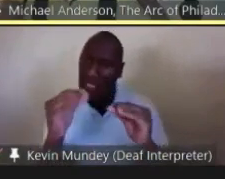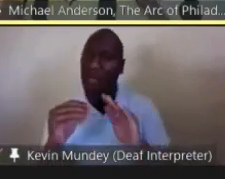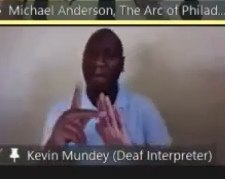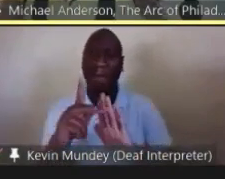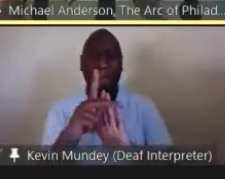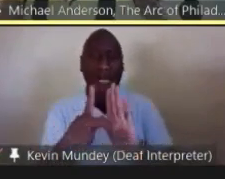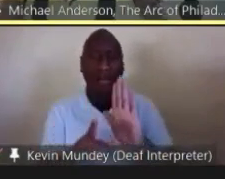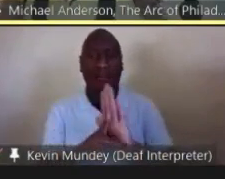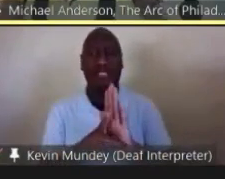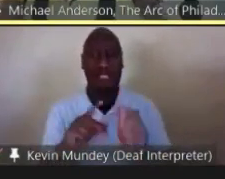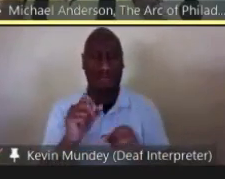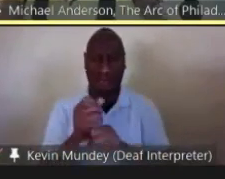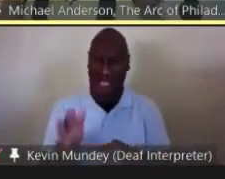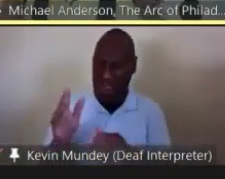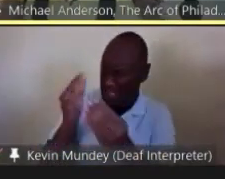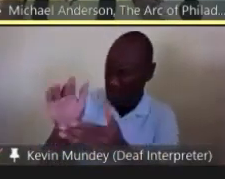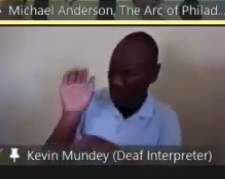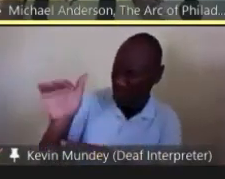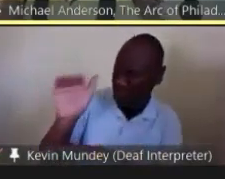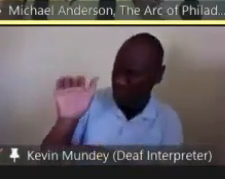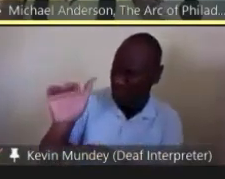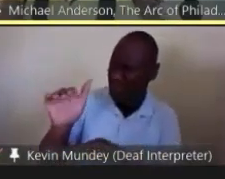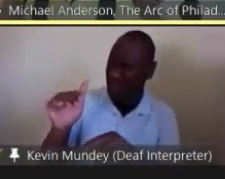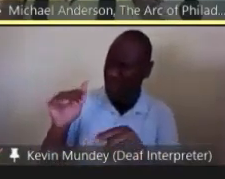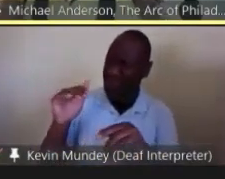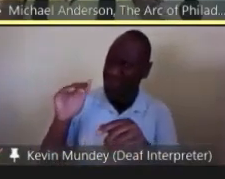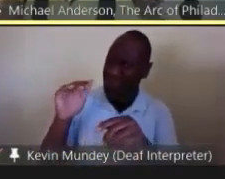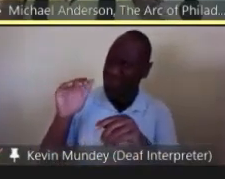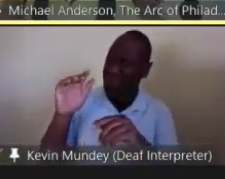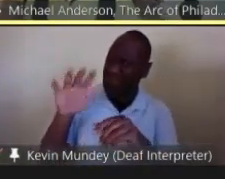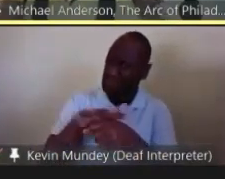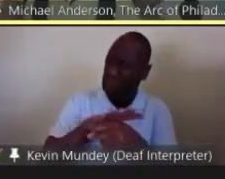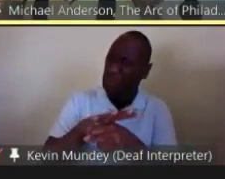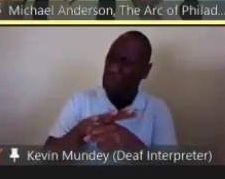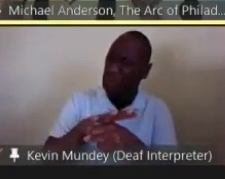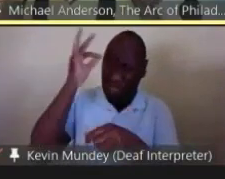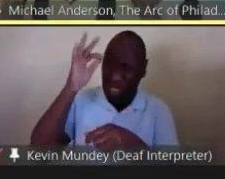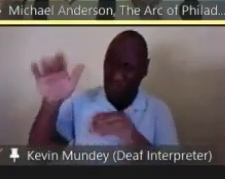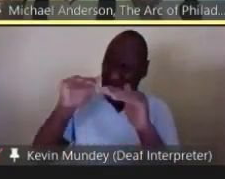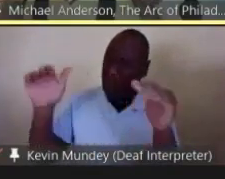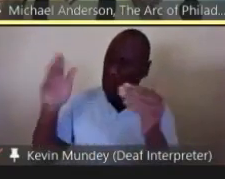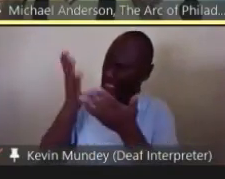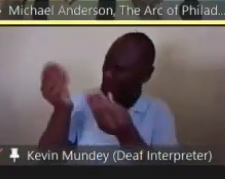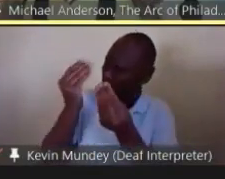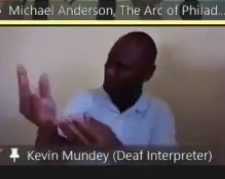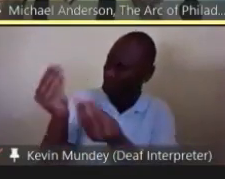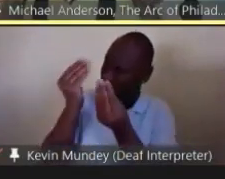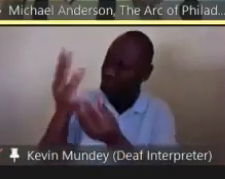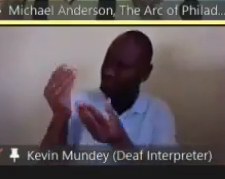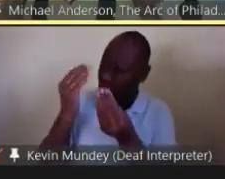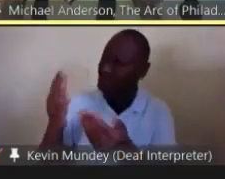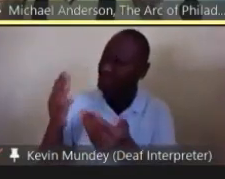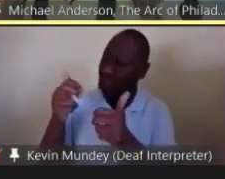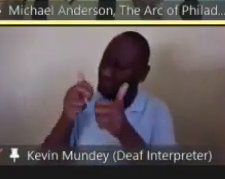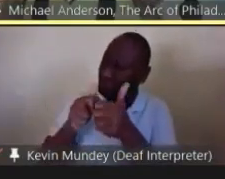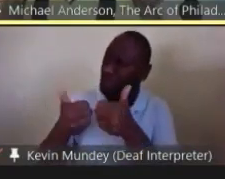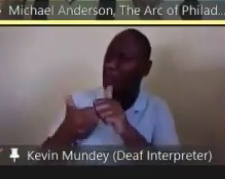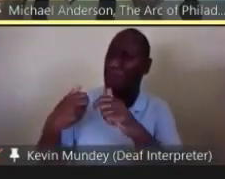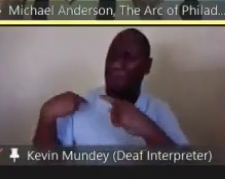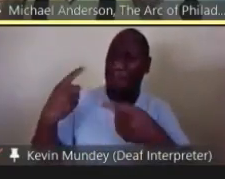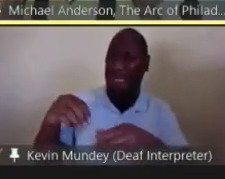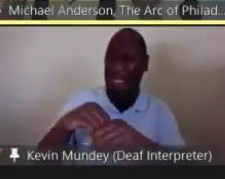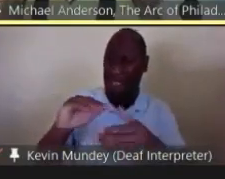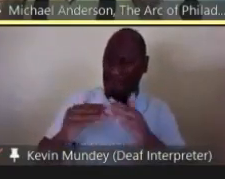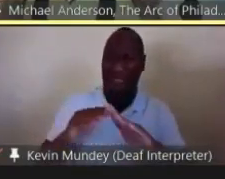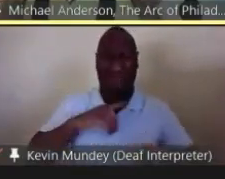local, state, and federal levels to inform them about issues that